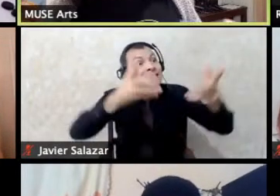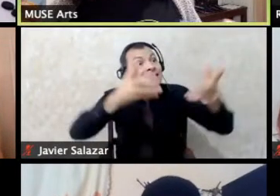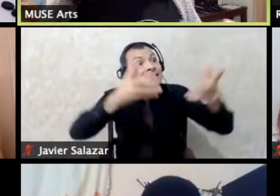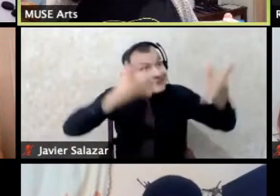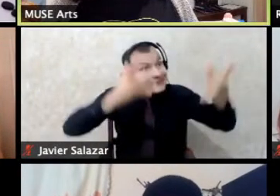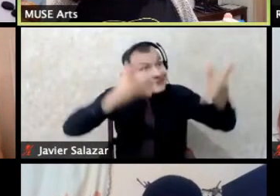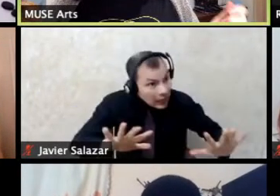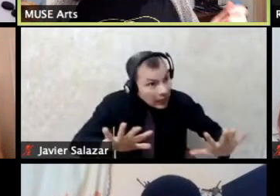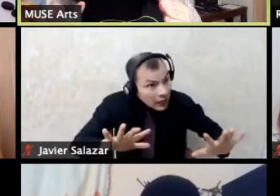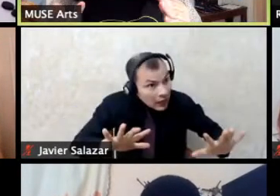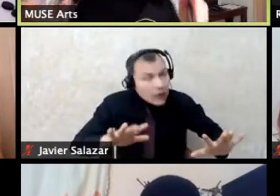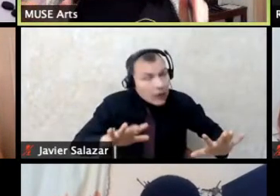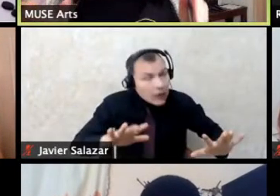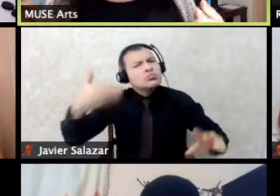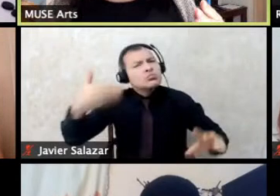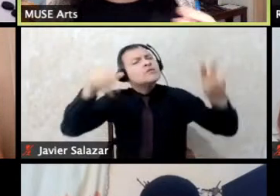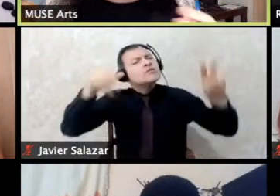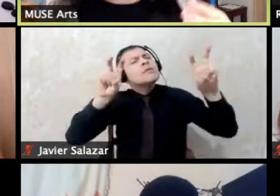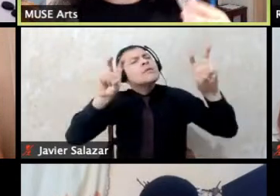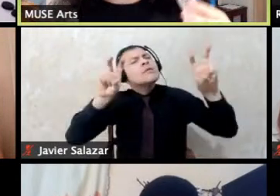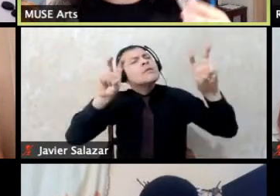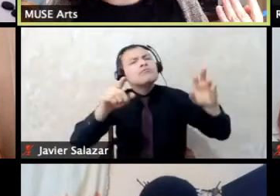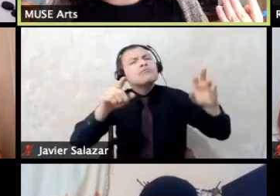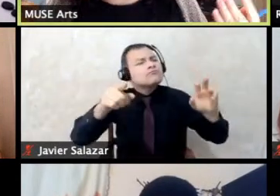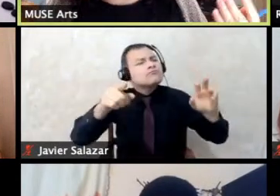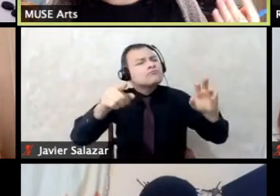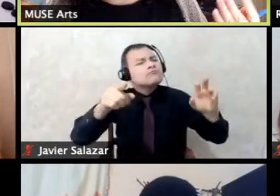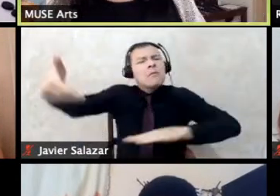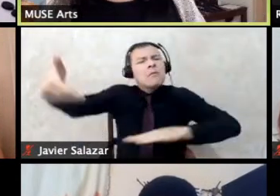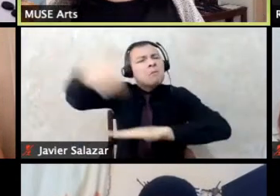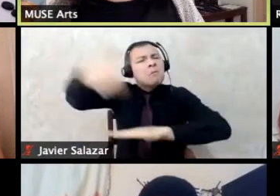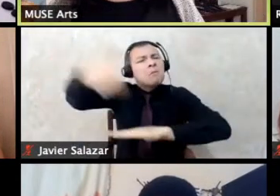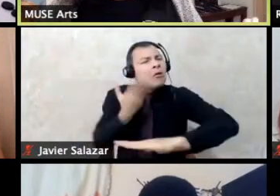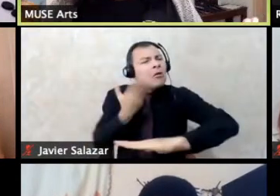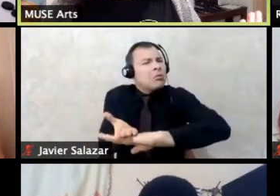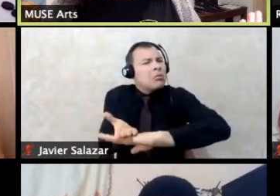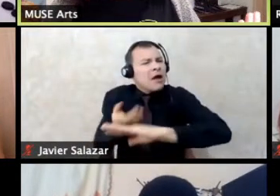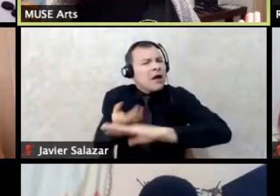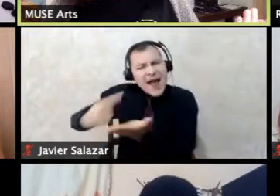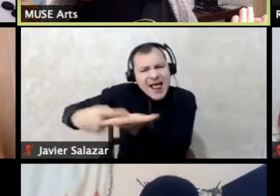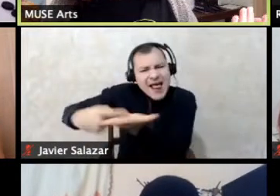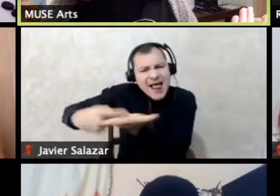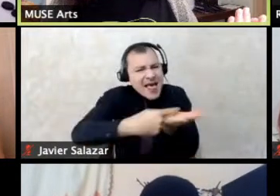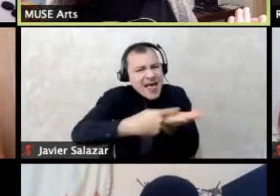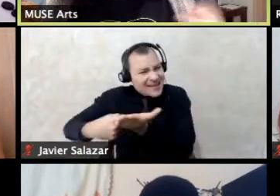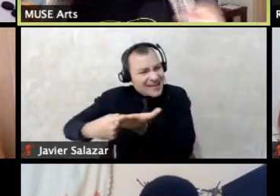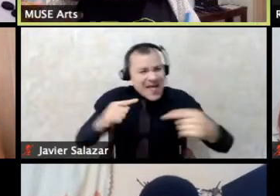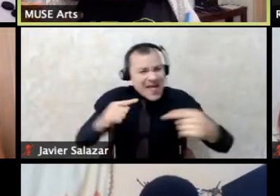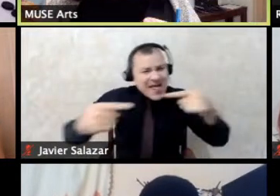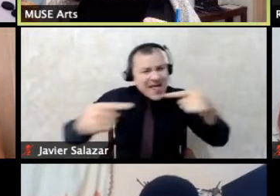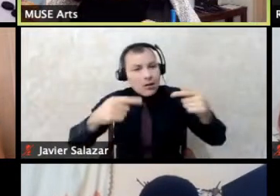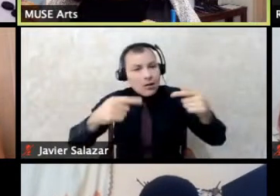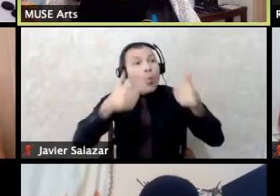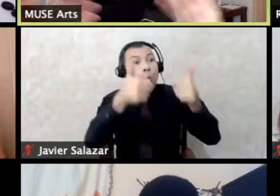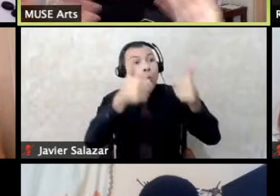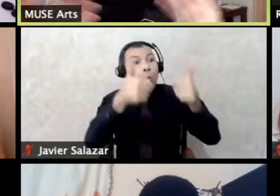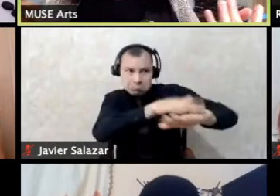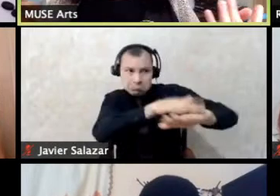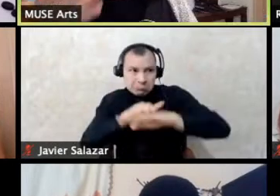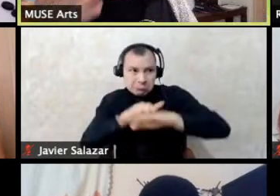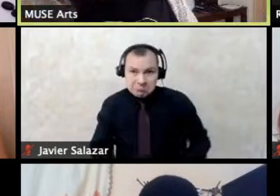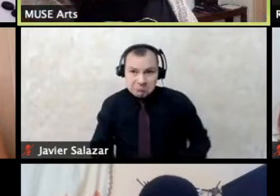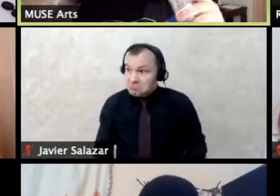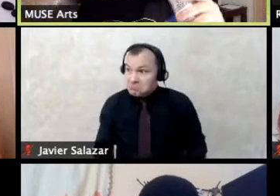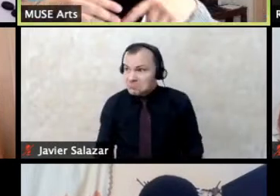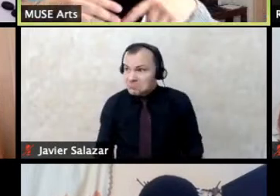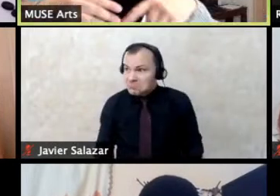a short time to be able to talk about the wonderful things that you all do at the same time, and with the interest of being able to